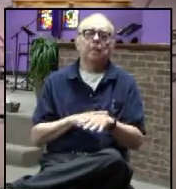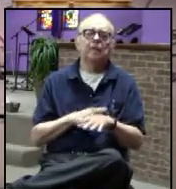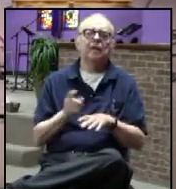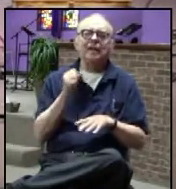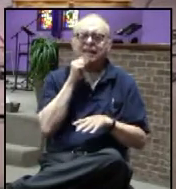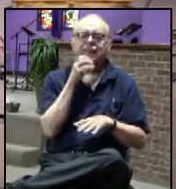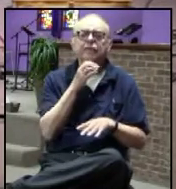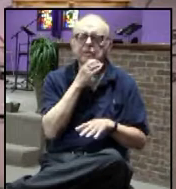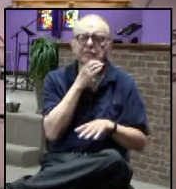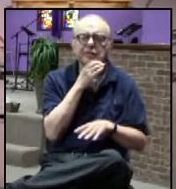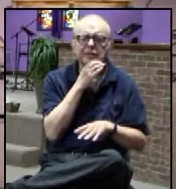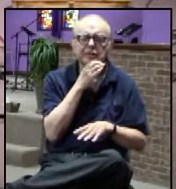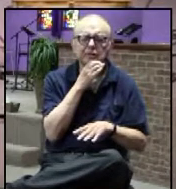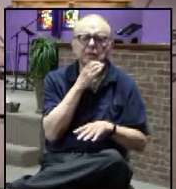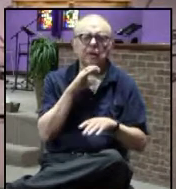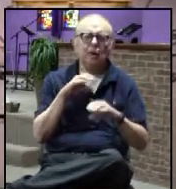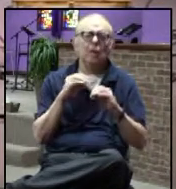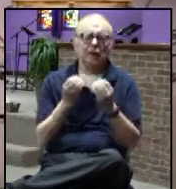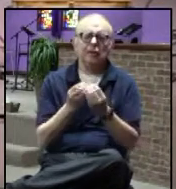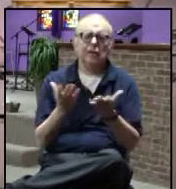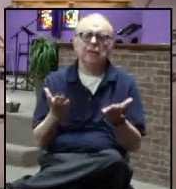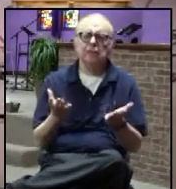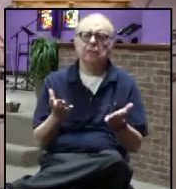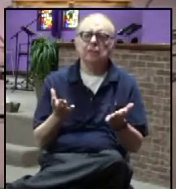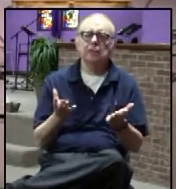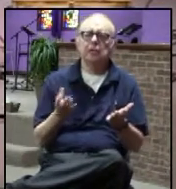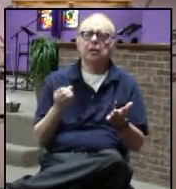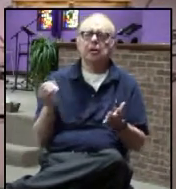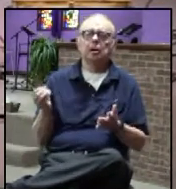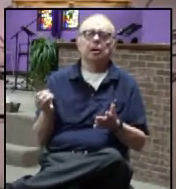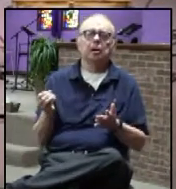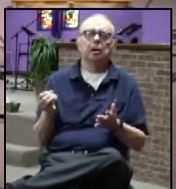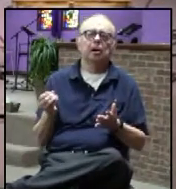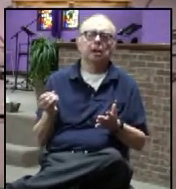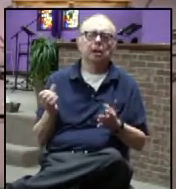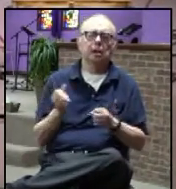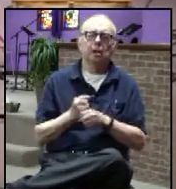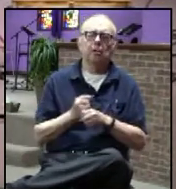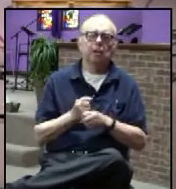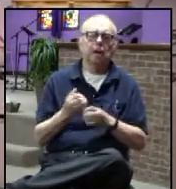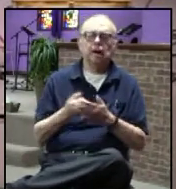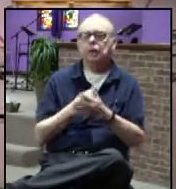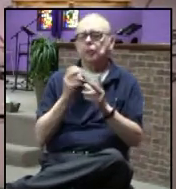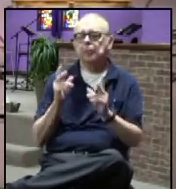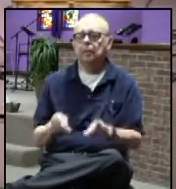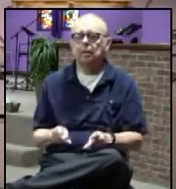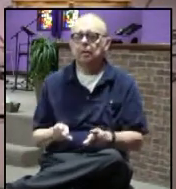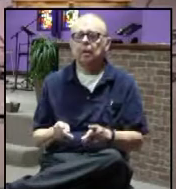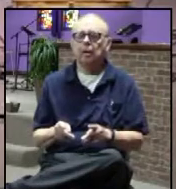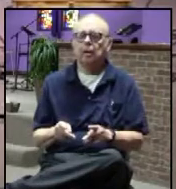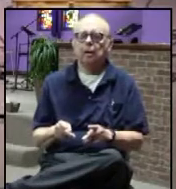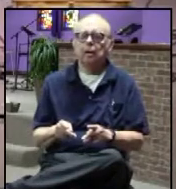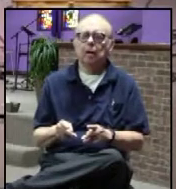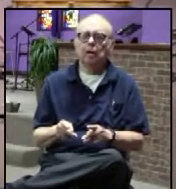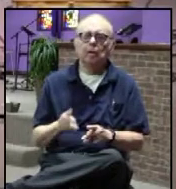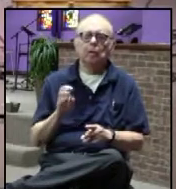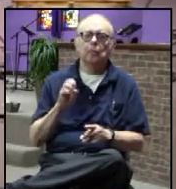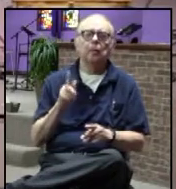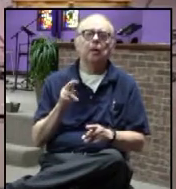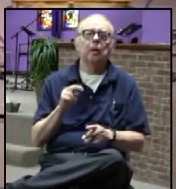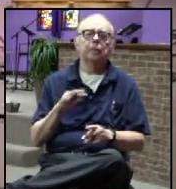seniors and stuff. And so they just got a brand new person that is a wellness